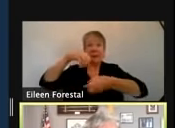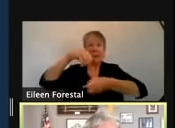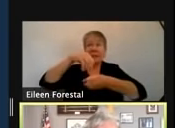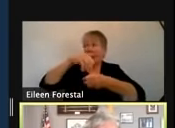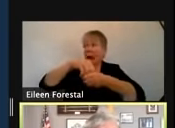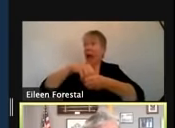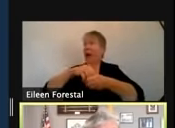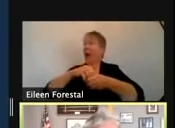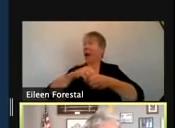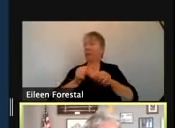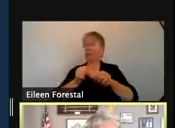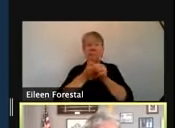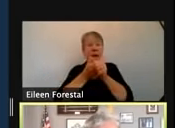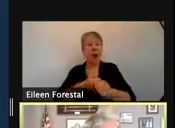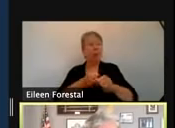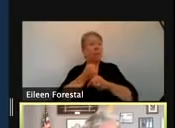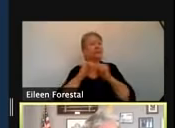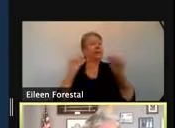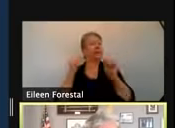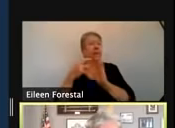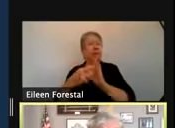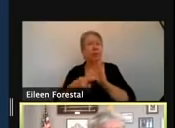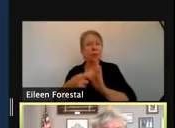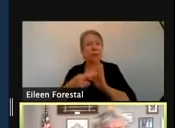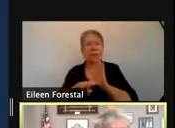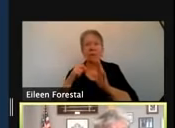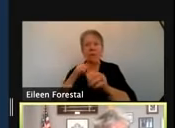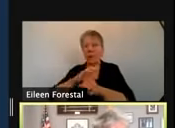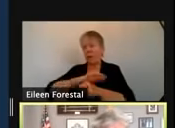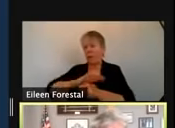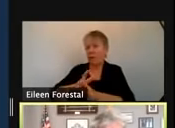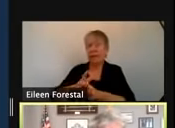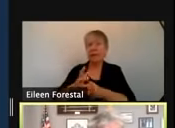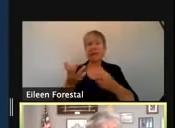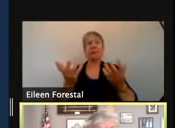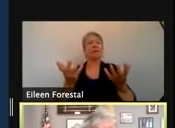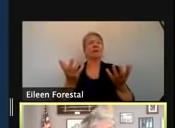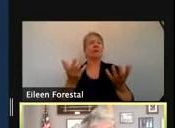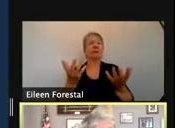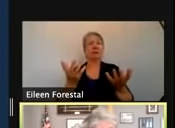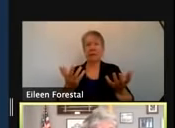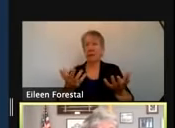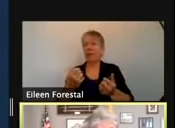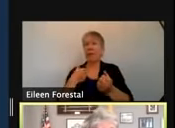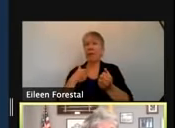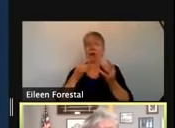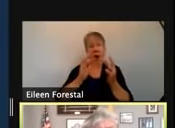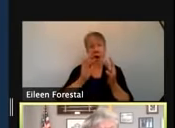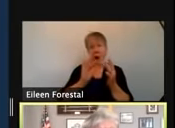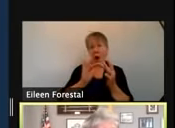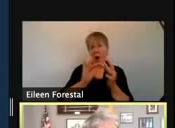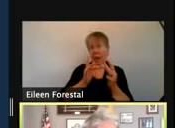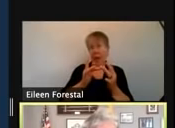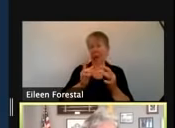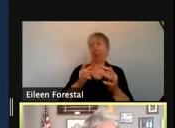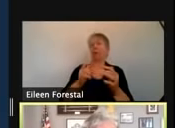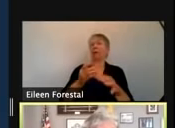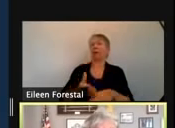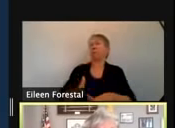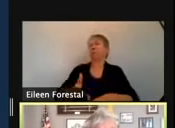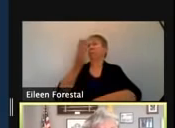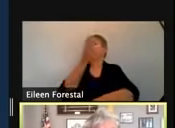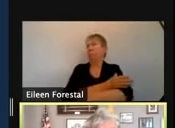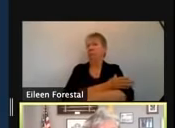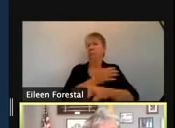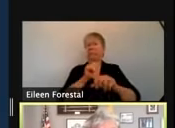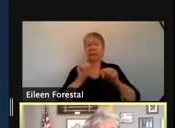capabilities, adding dozens of new transactions and streamlining others with new payment options, longer grace periods,